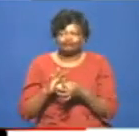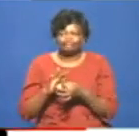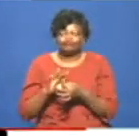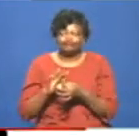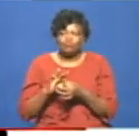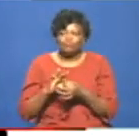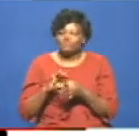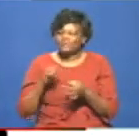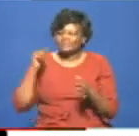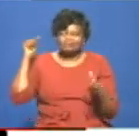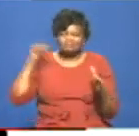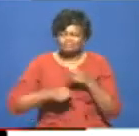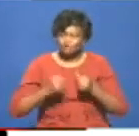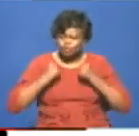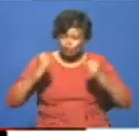deeper but also